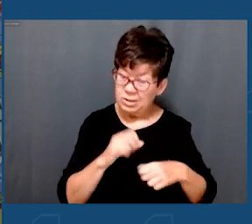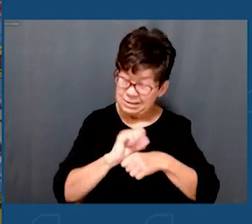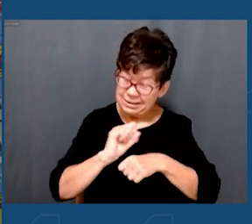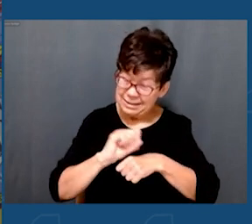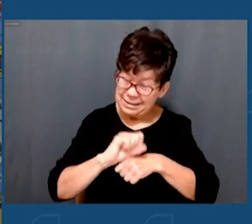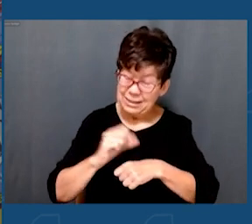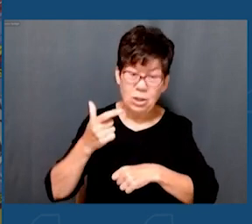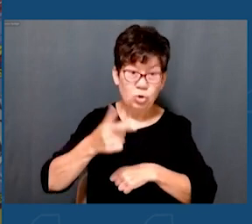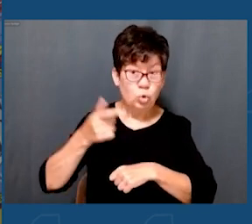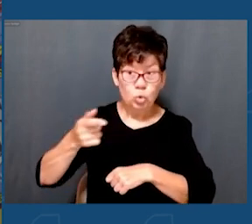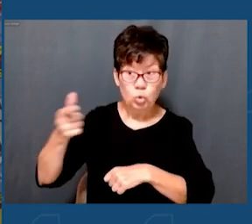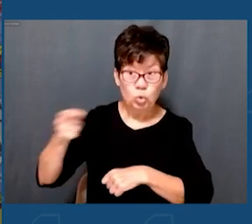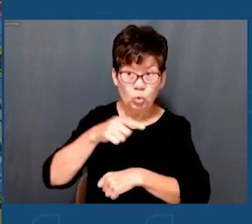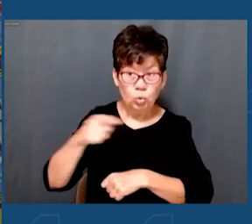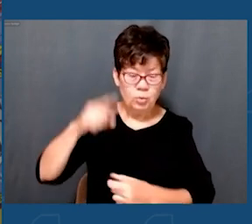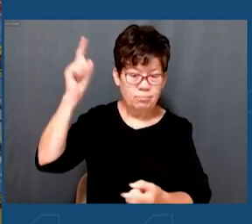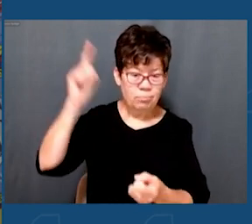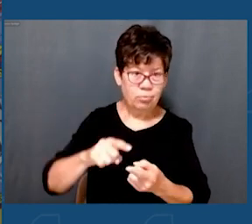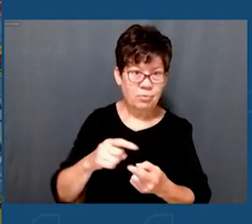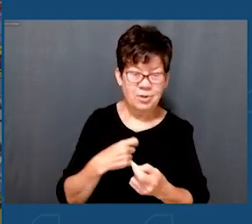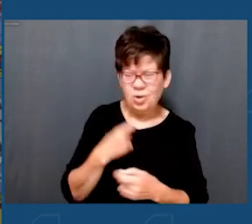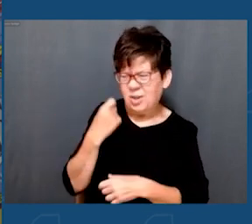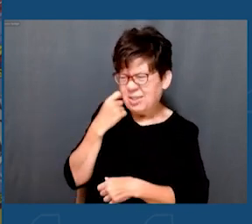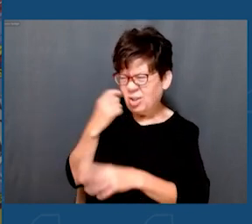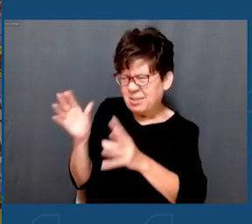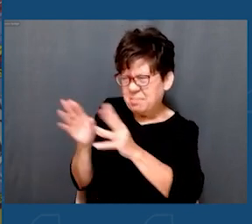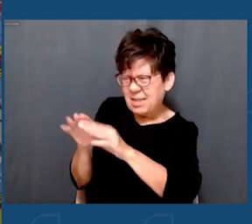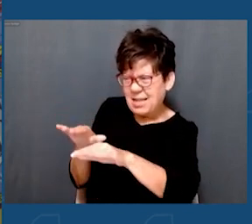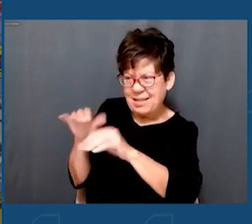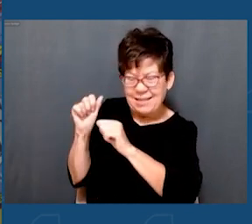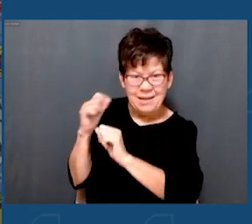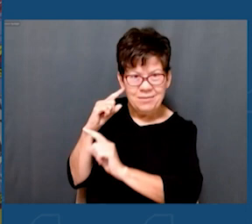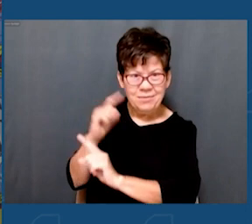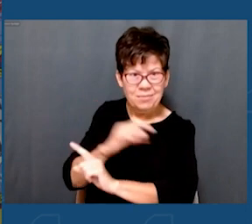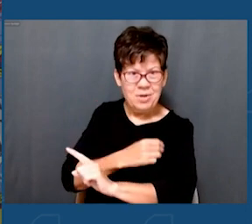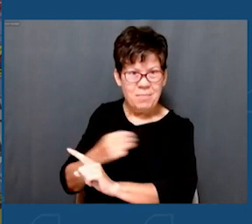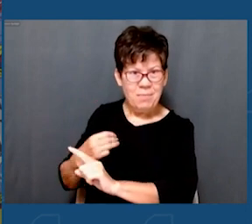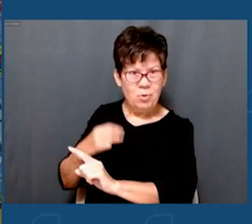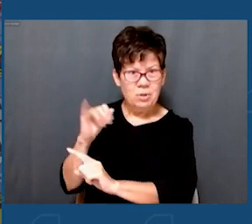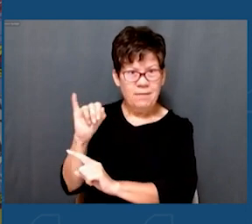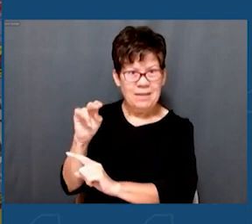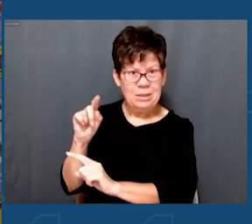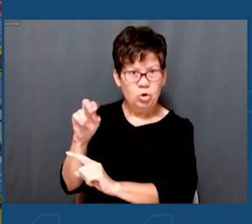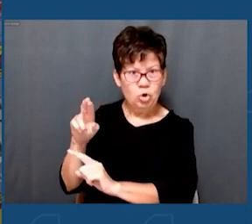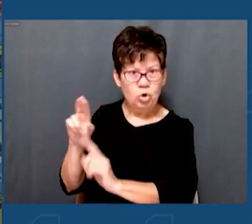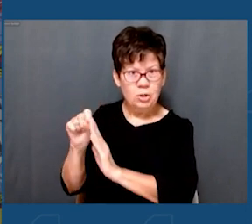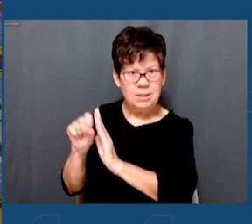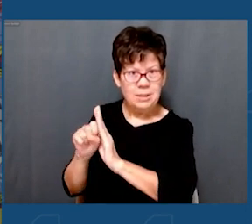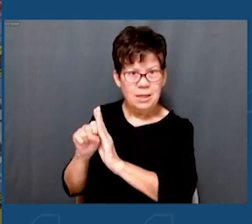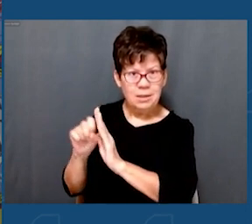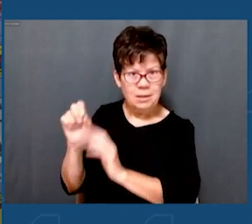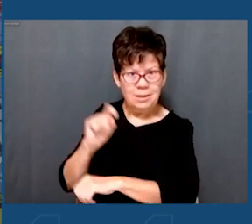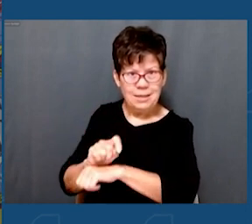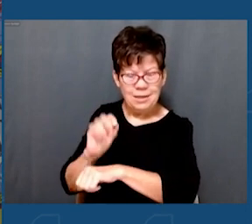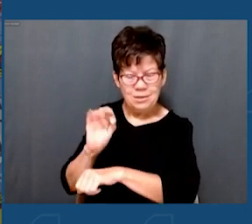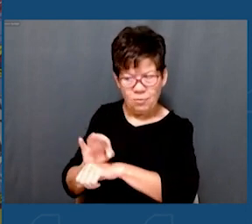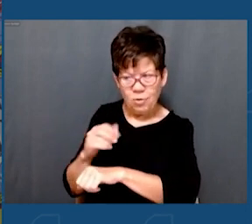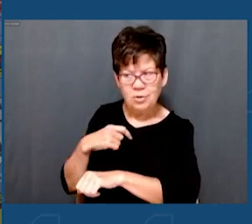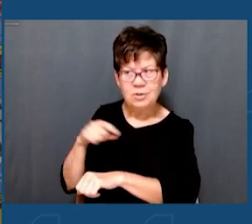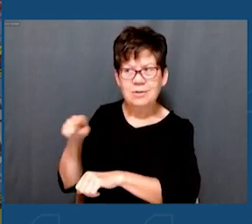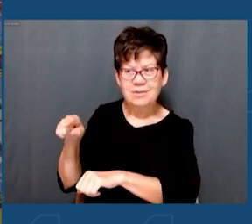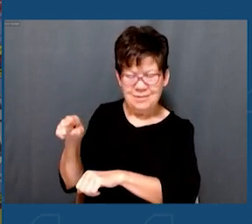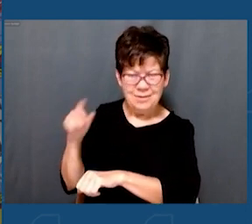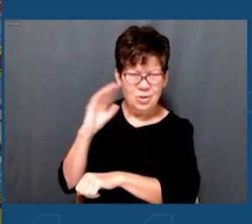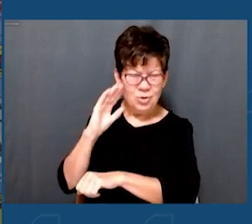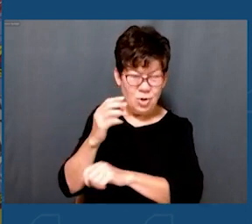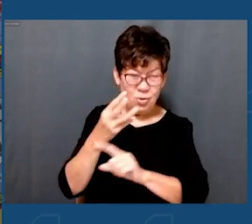that effort, I just left a meeting of the members of the Interstate Task Force on Illegal Guns. You know I announced this 6 months